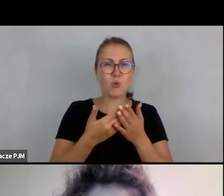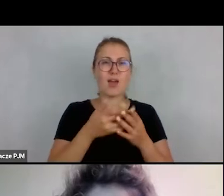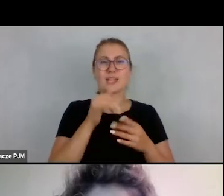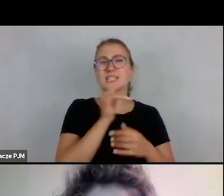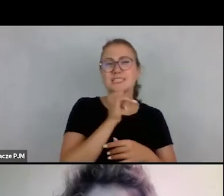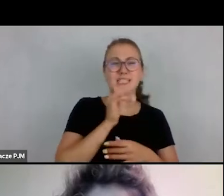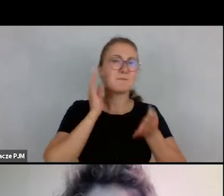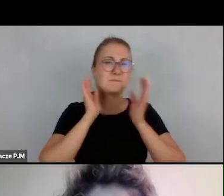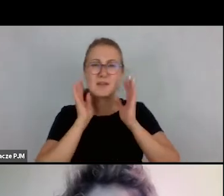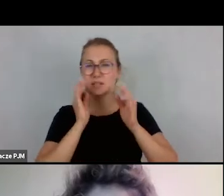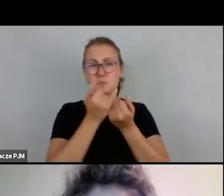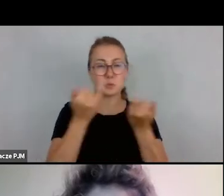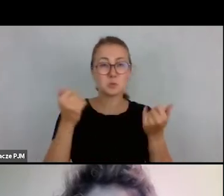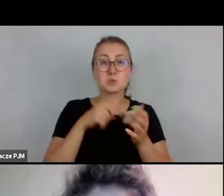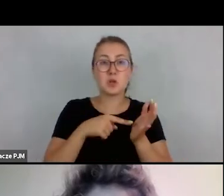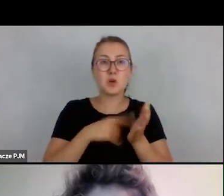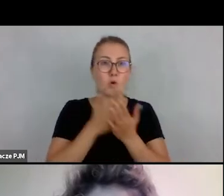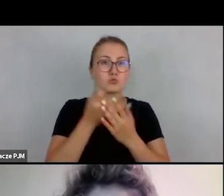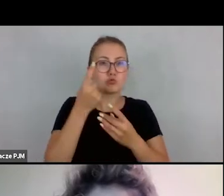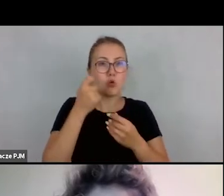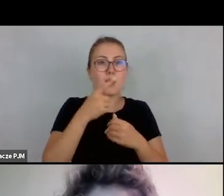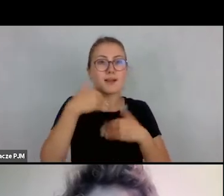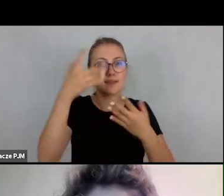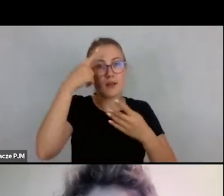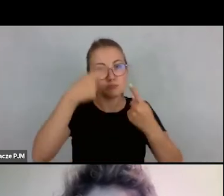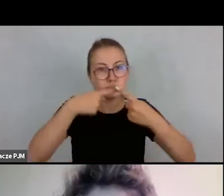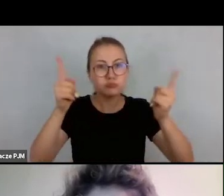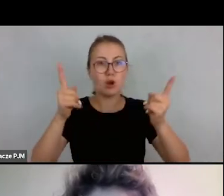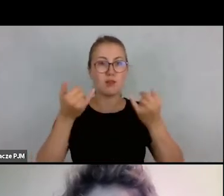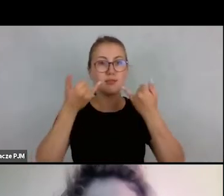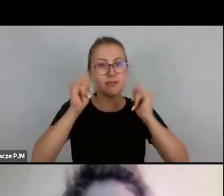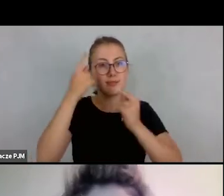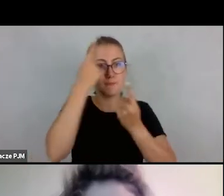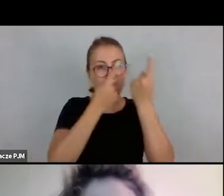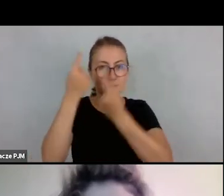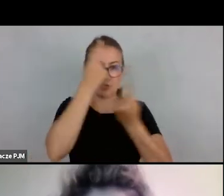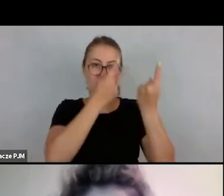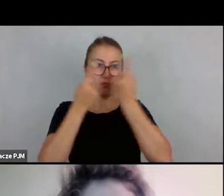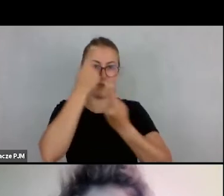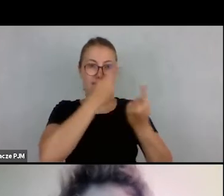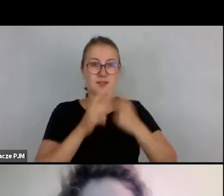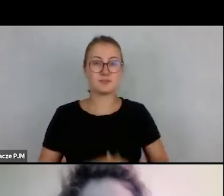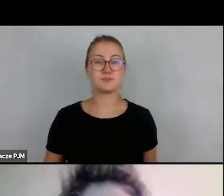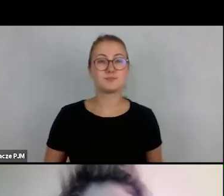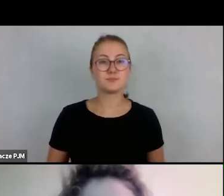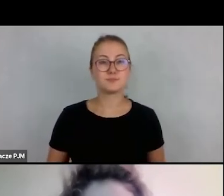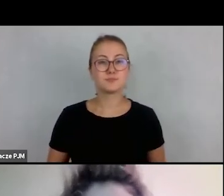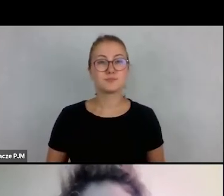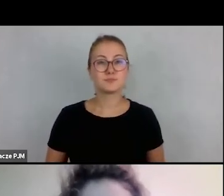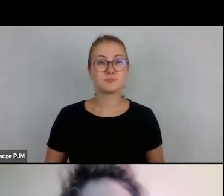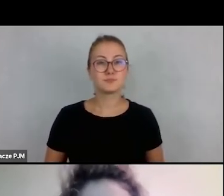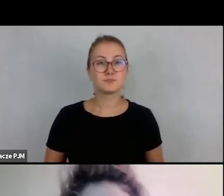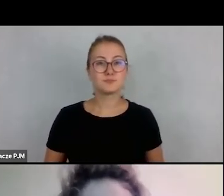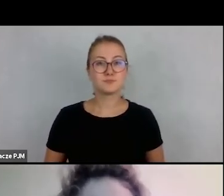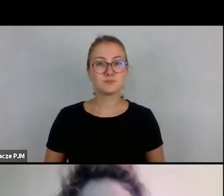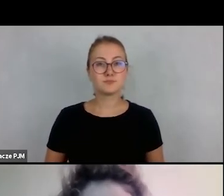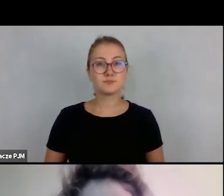well. But I think there are all sorts of exciting, emancipatory possibilities there.